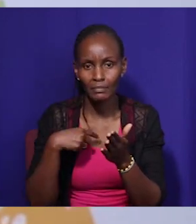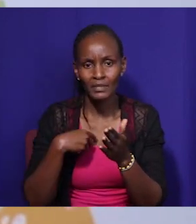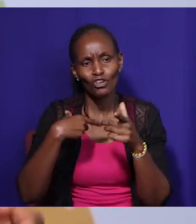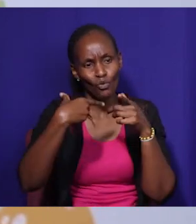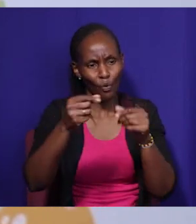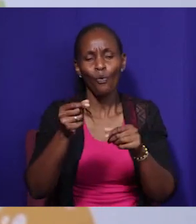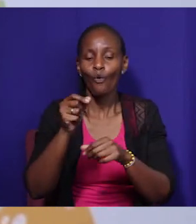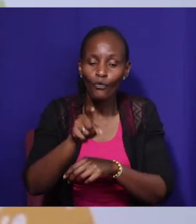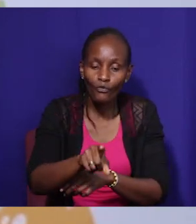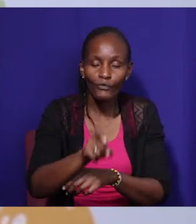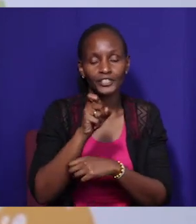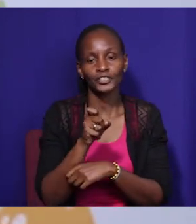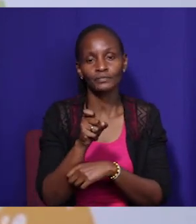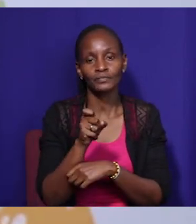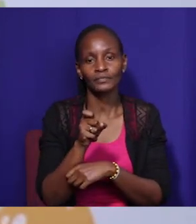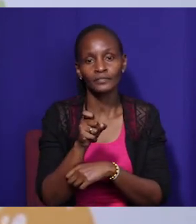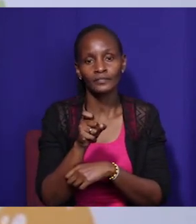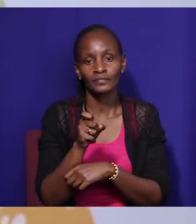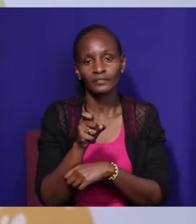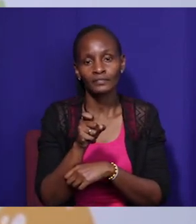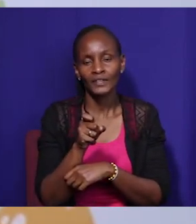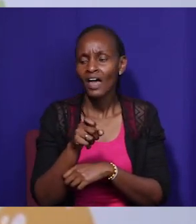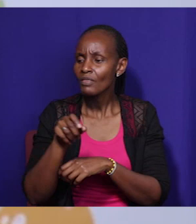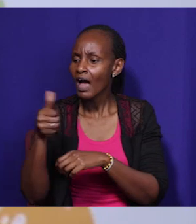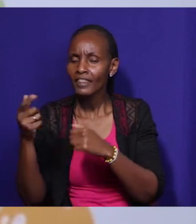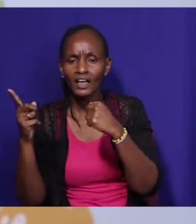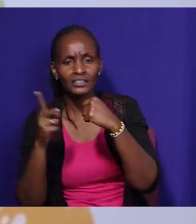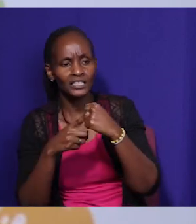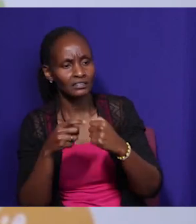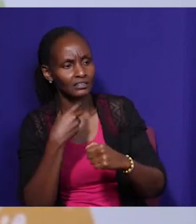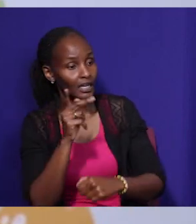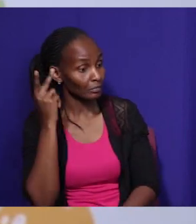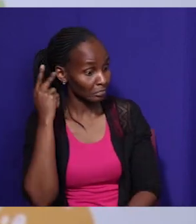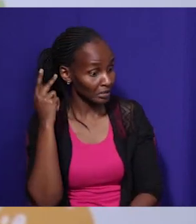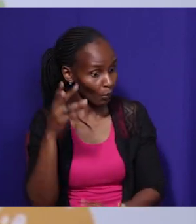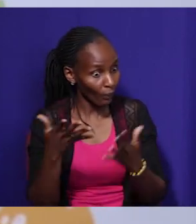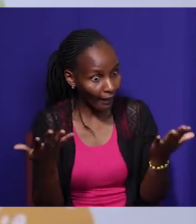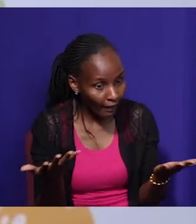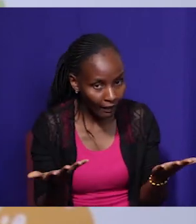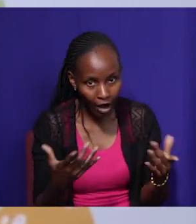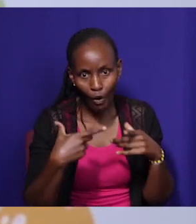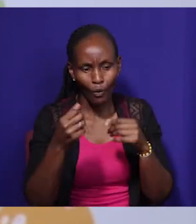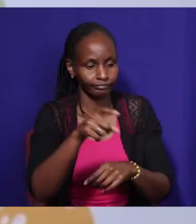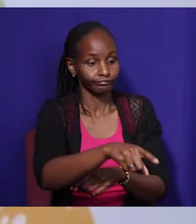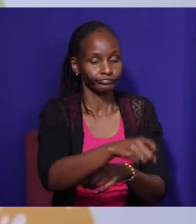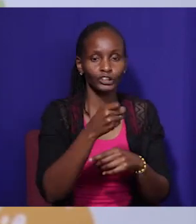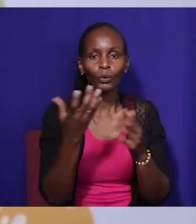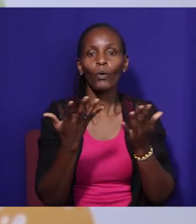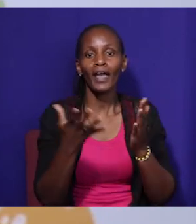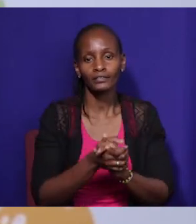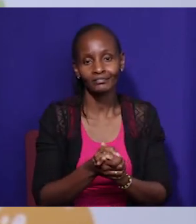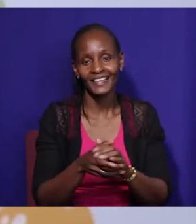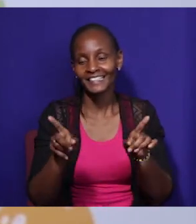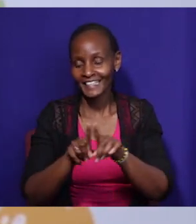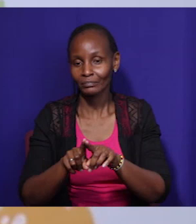going fishing. And the other six tell him, where? You're going fishing. We